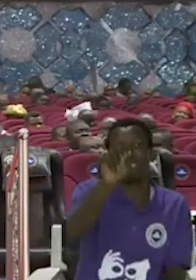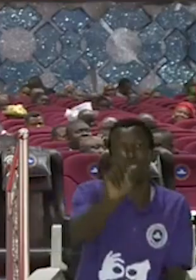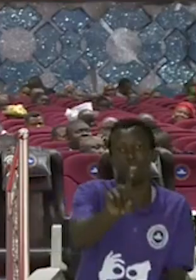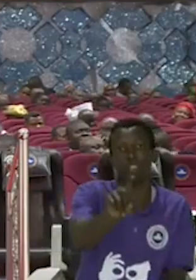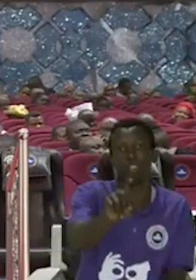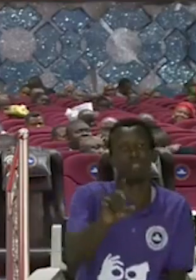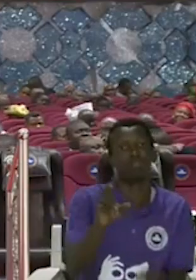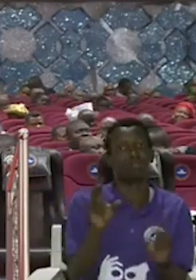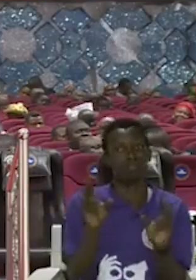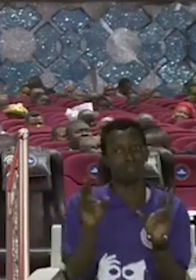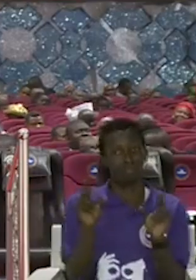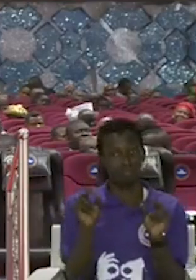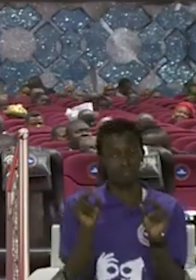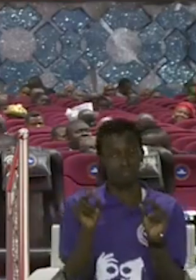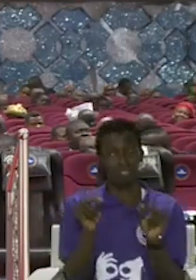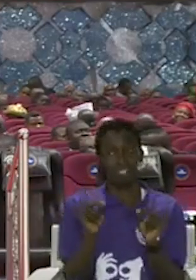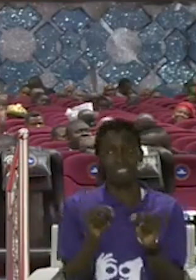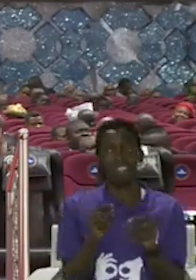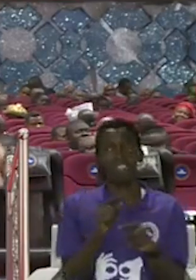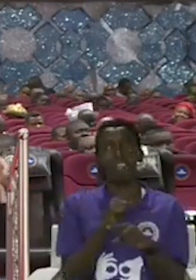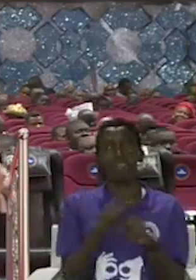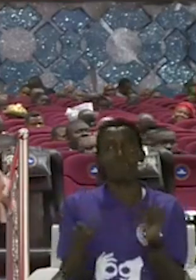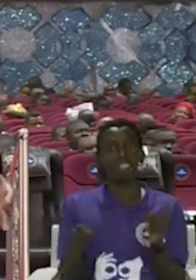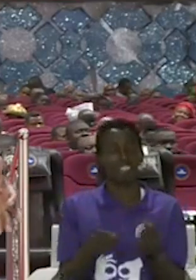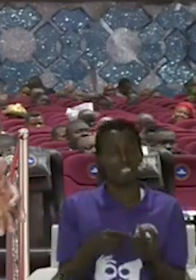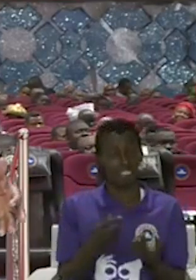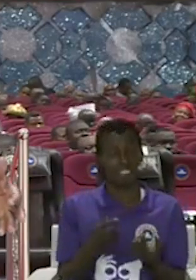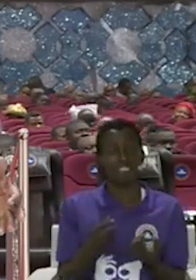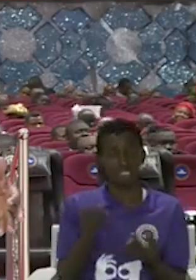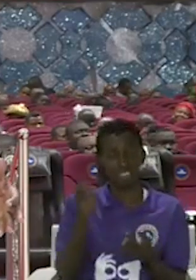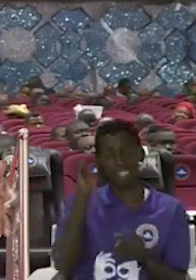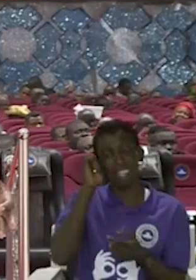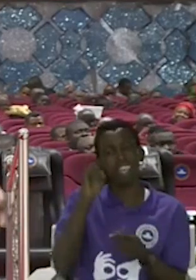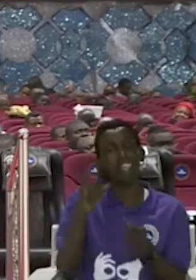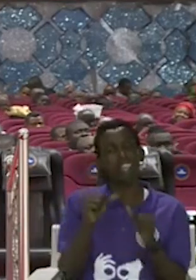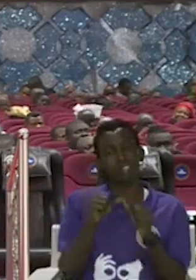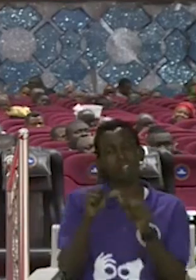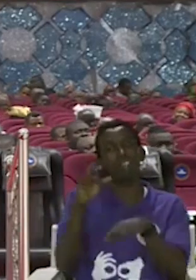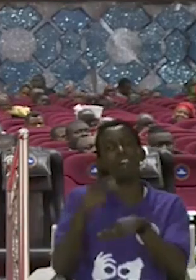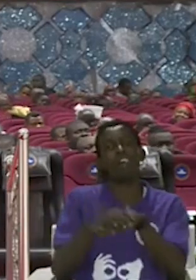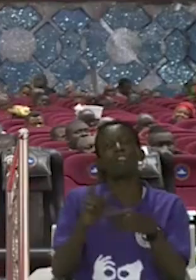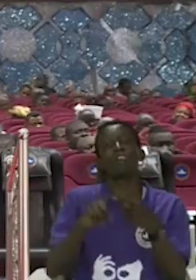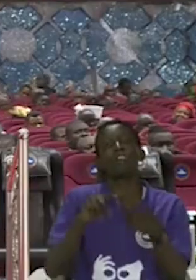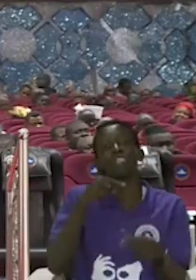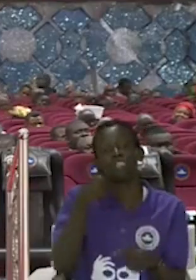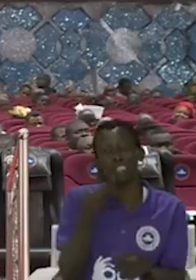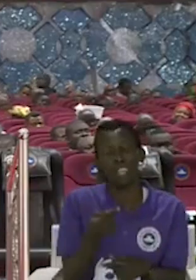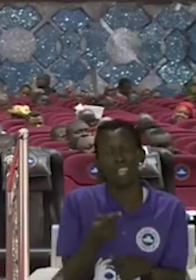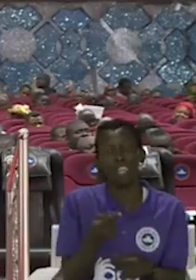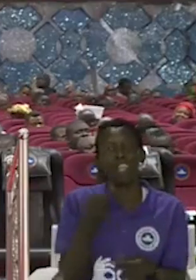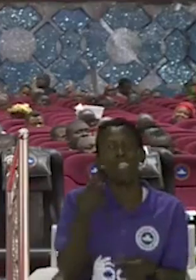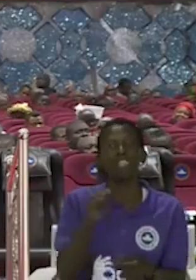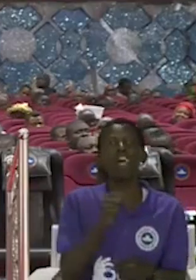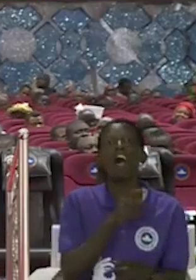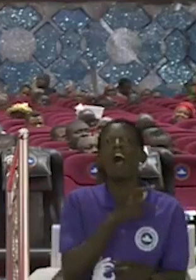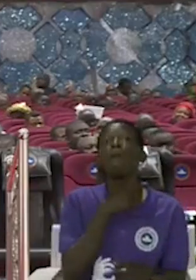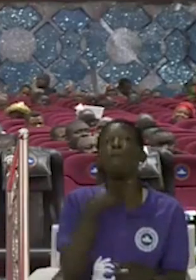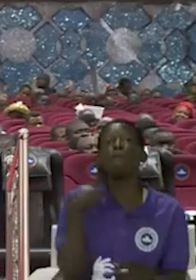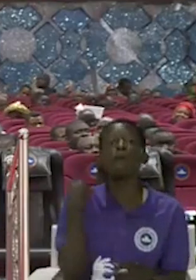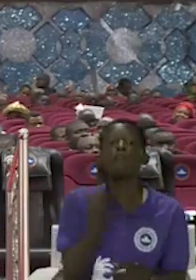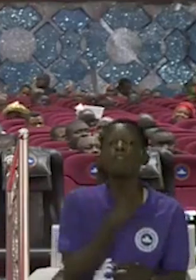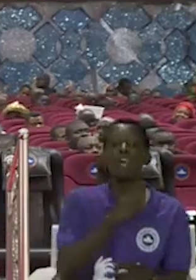And then that in this pastor went on to say, the apostles never collected